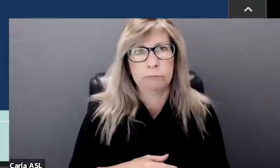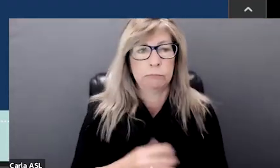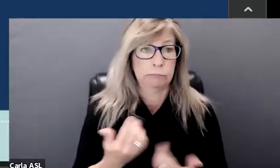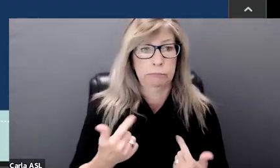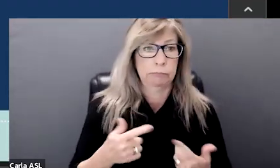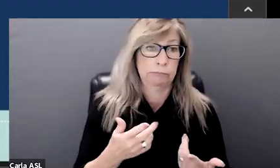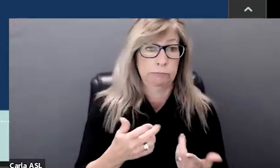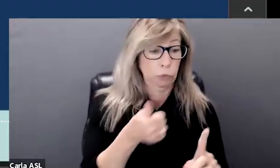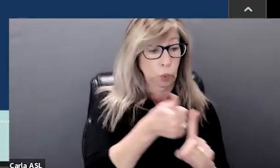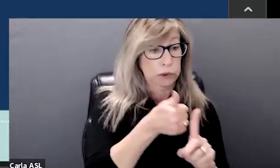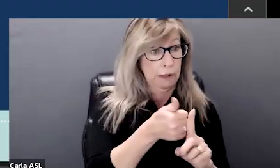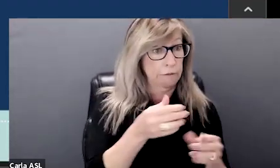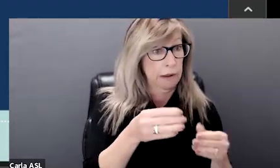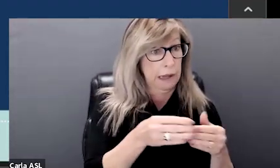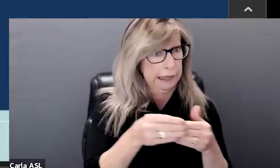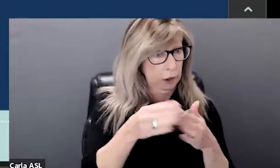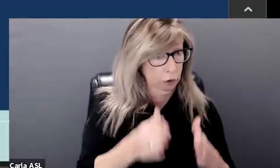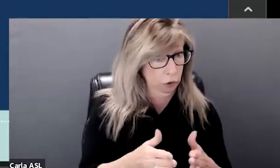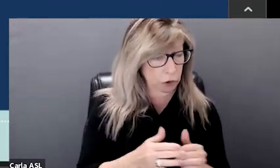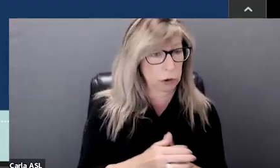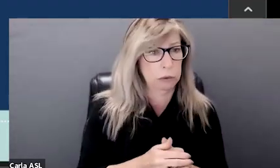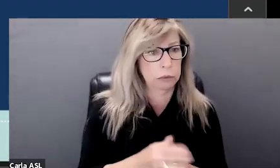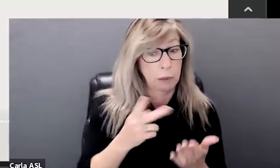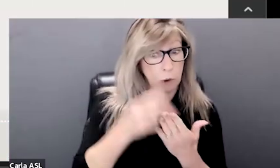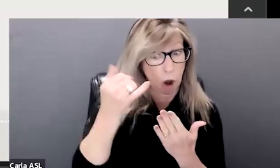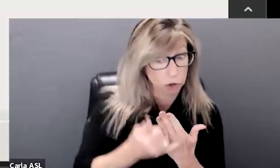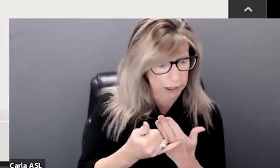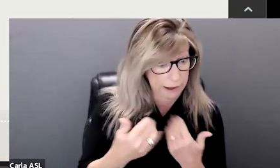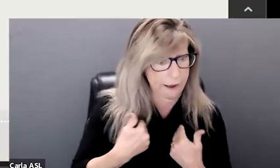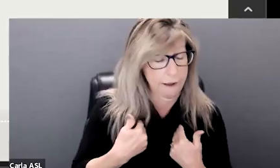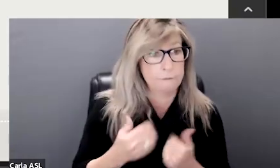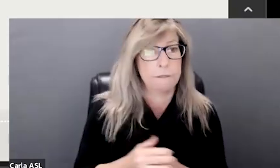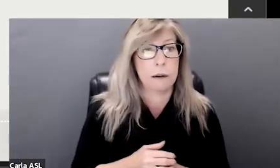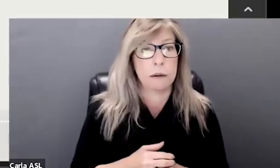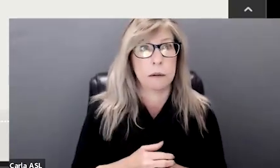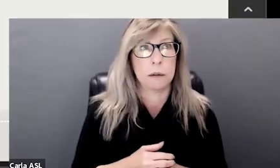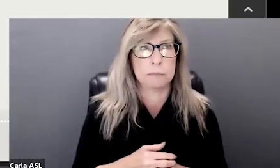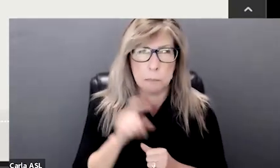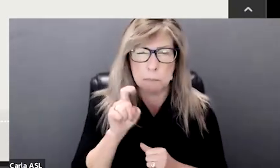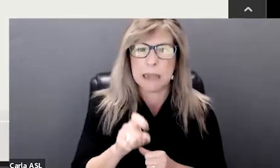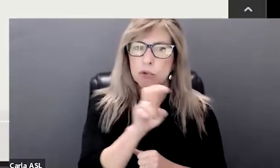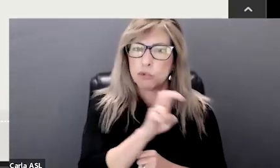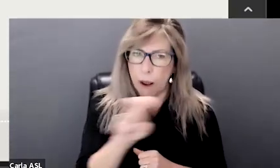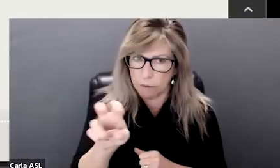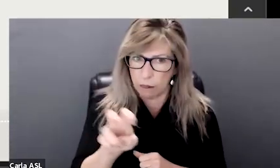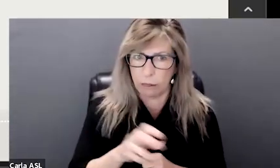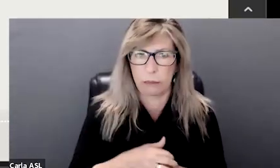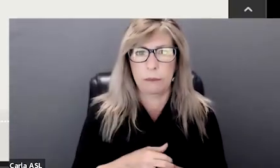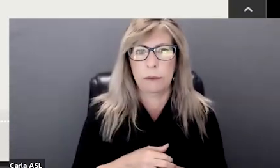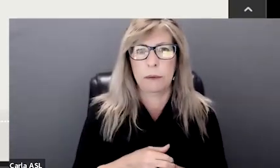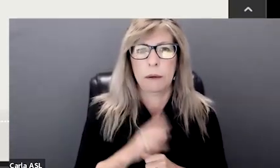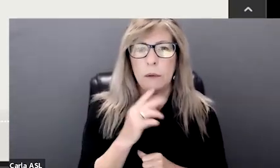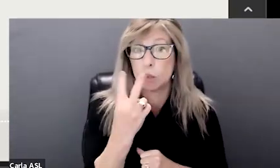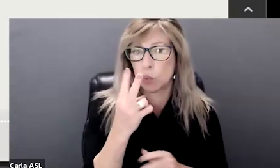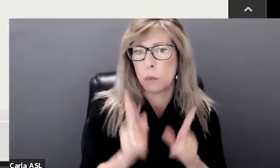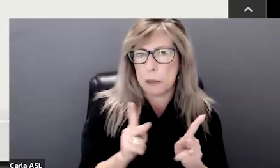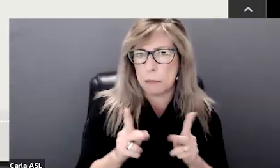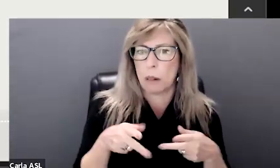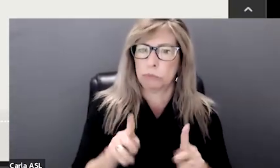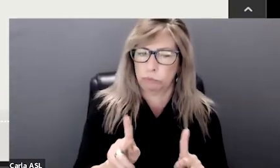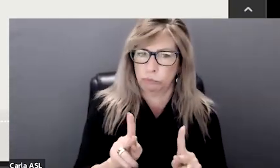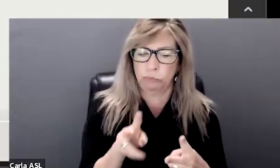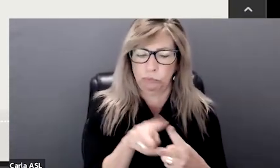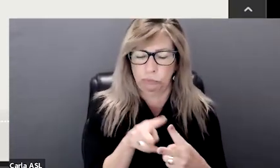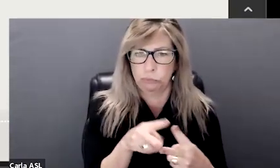of the project. It involves travel. Two people are willing to go, both Peter and Mo. Peter uses a power chair. Mo